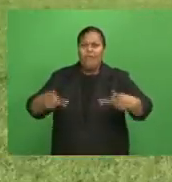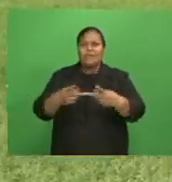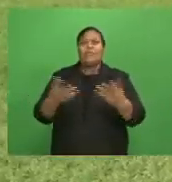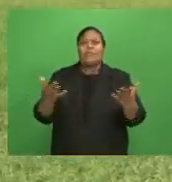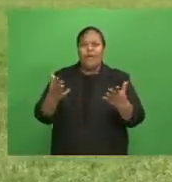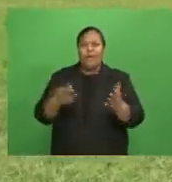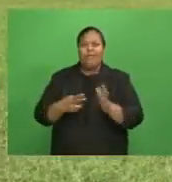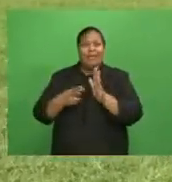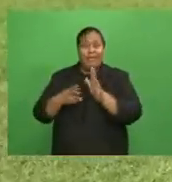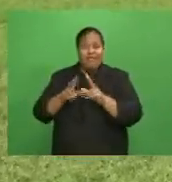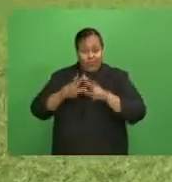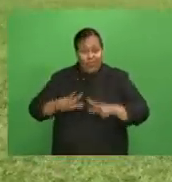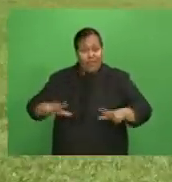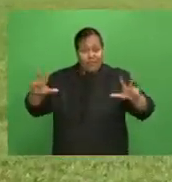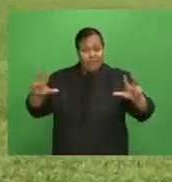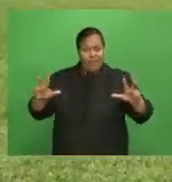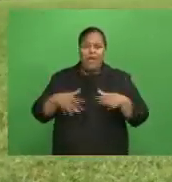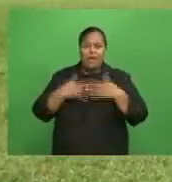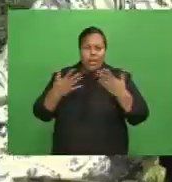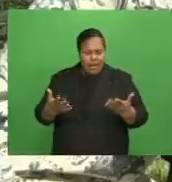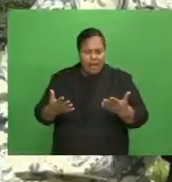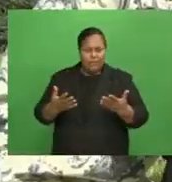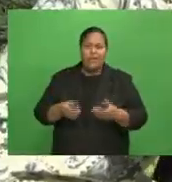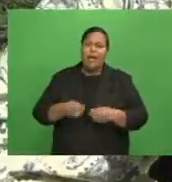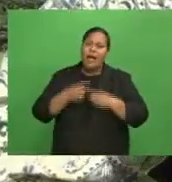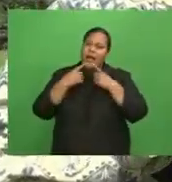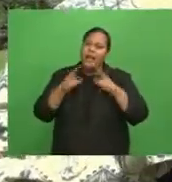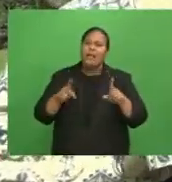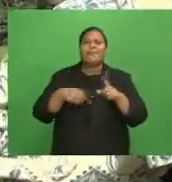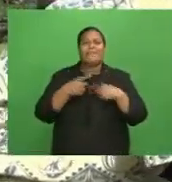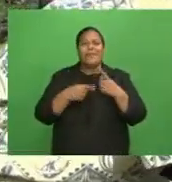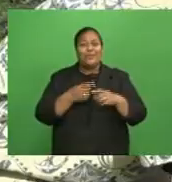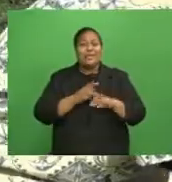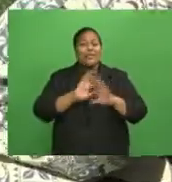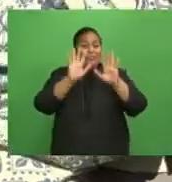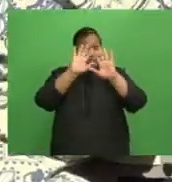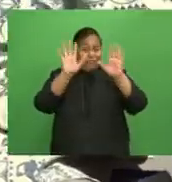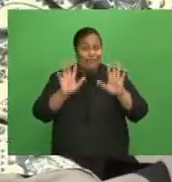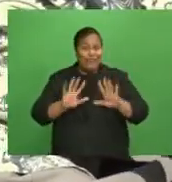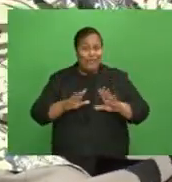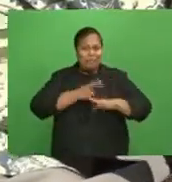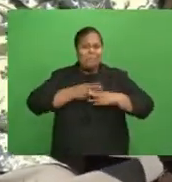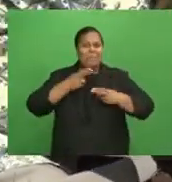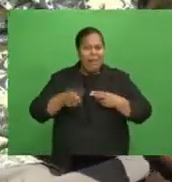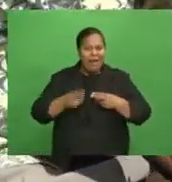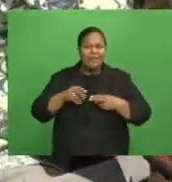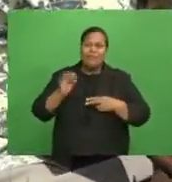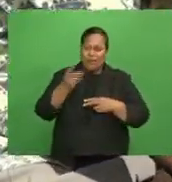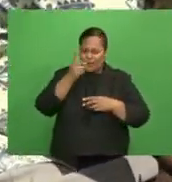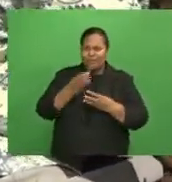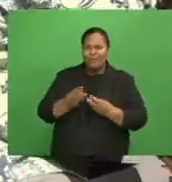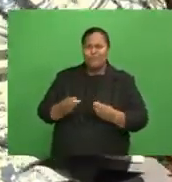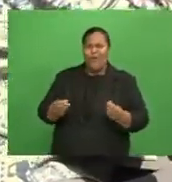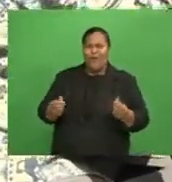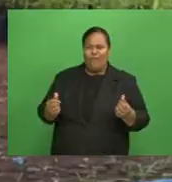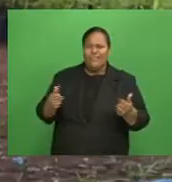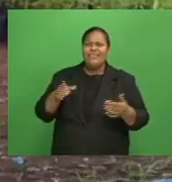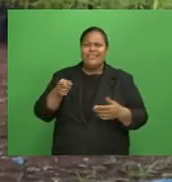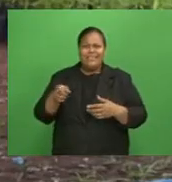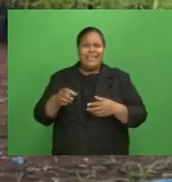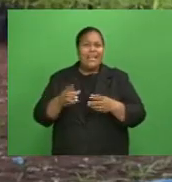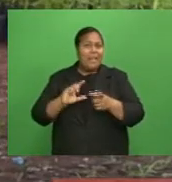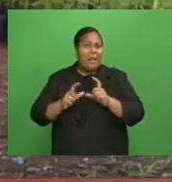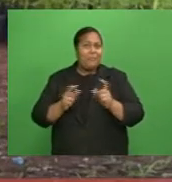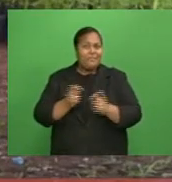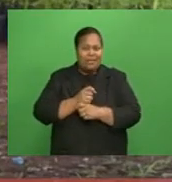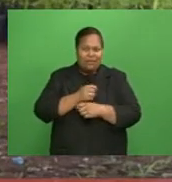weeks, taking the gospel of tree planting as a means to reducing the impact of climate change on our land. I